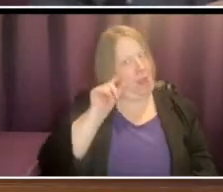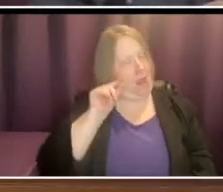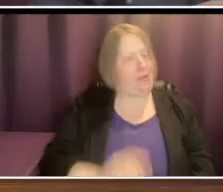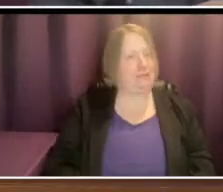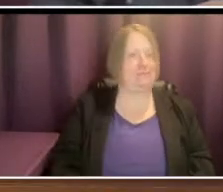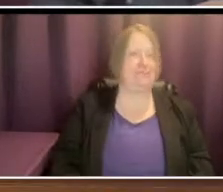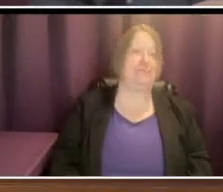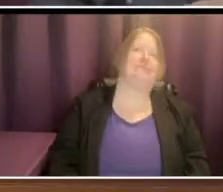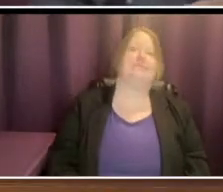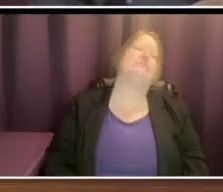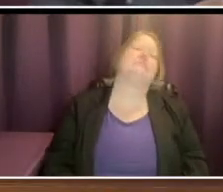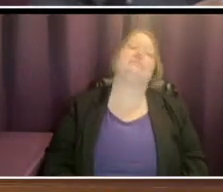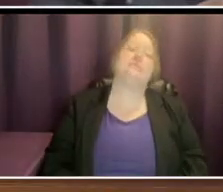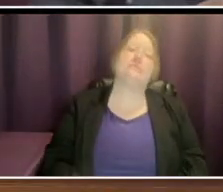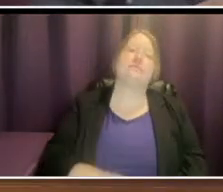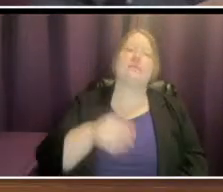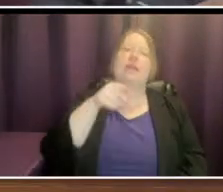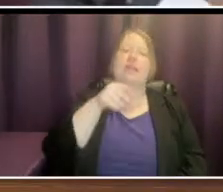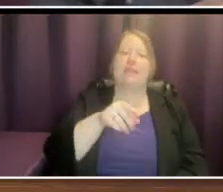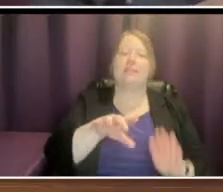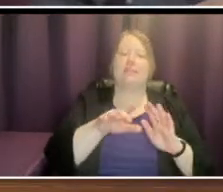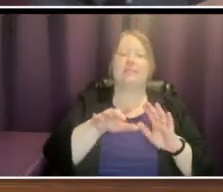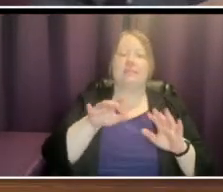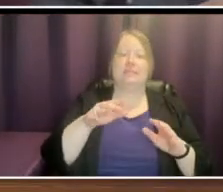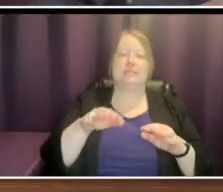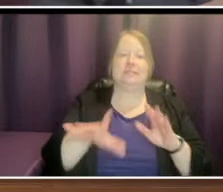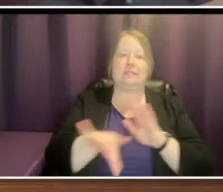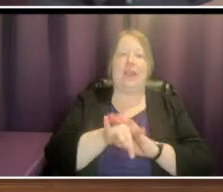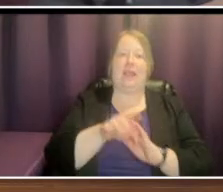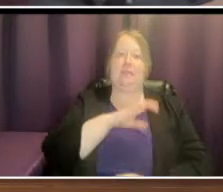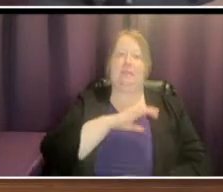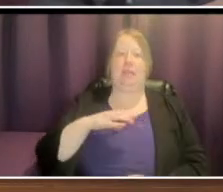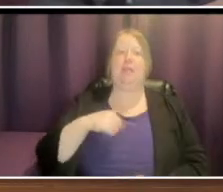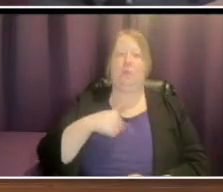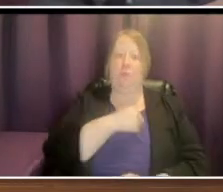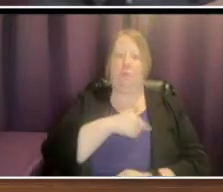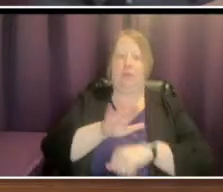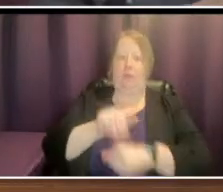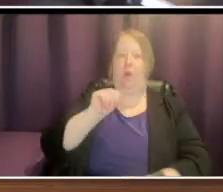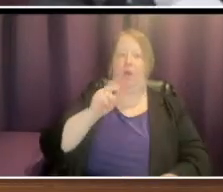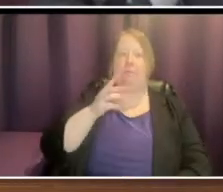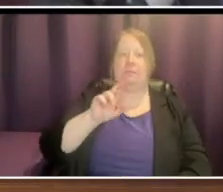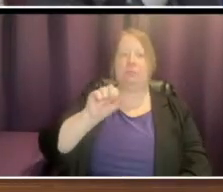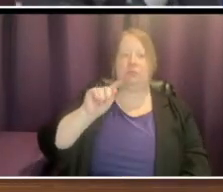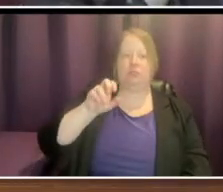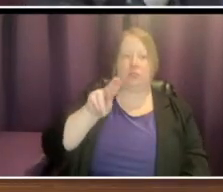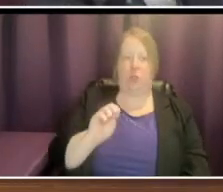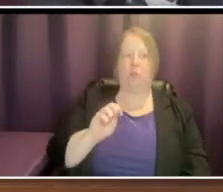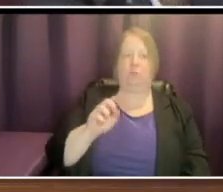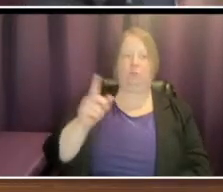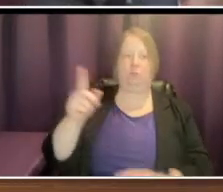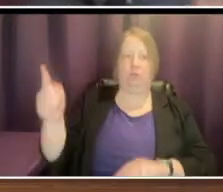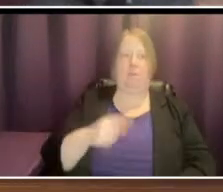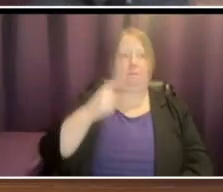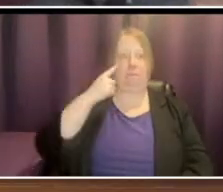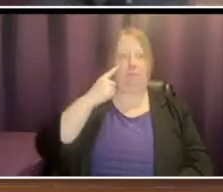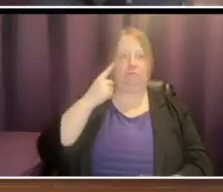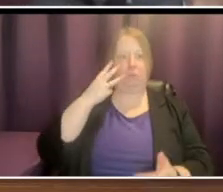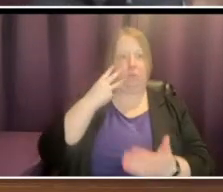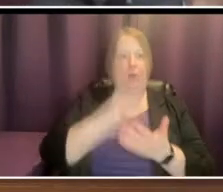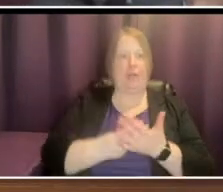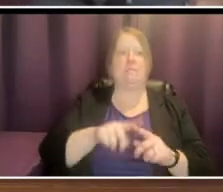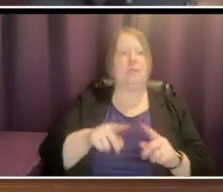The Select Committee called Mr. Stone as a witness, but he invoked his Fifth Amendment right against